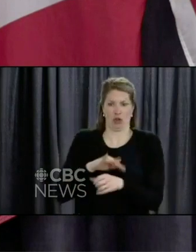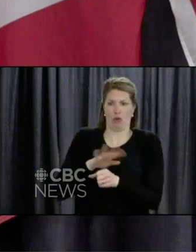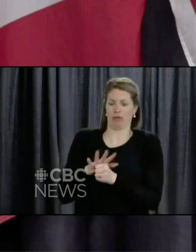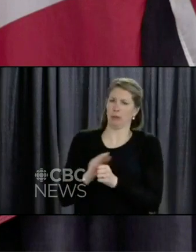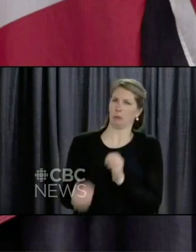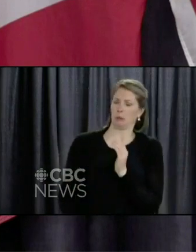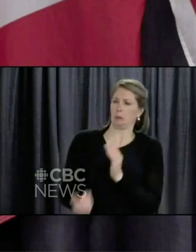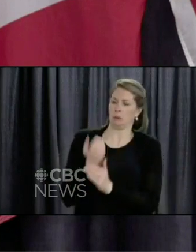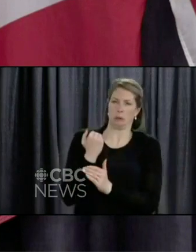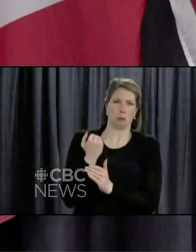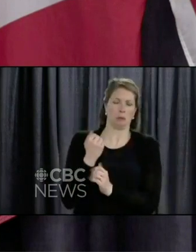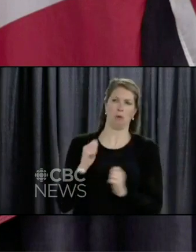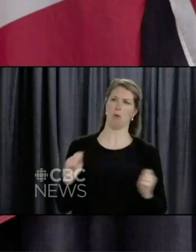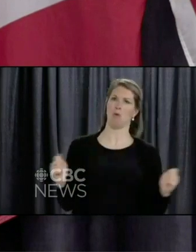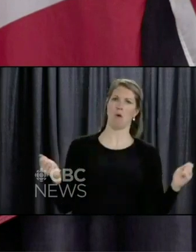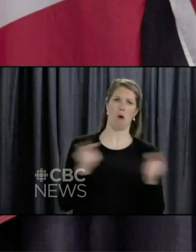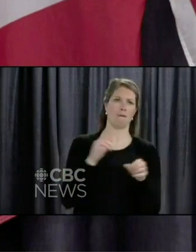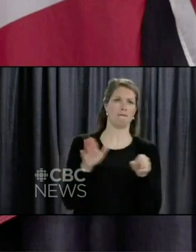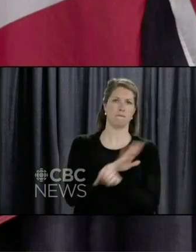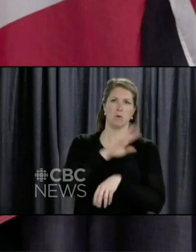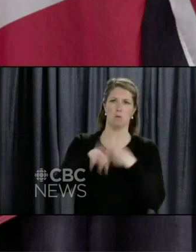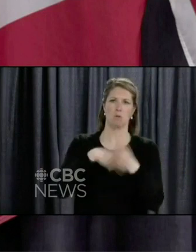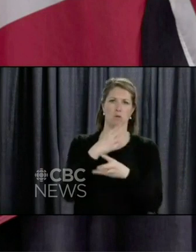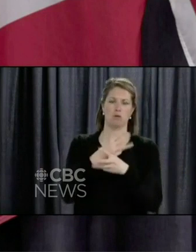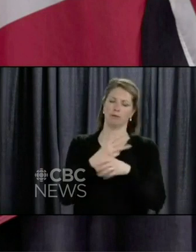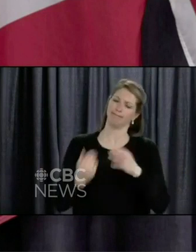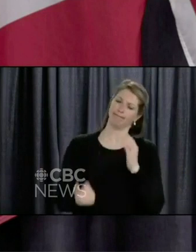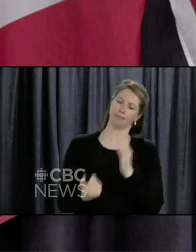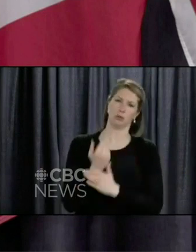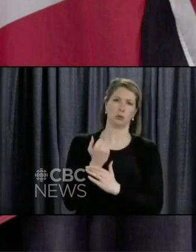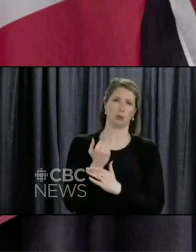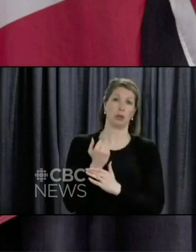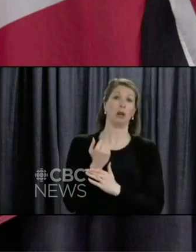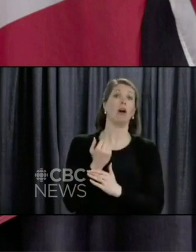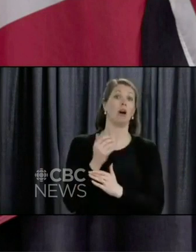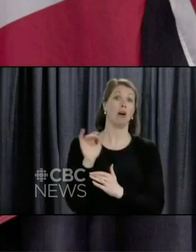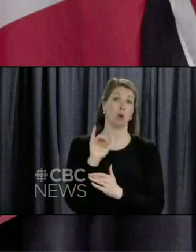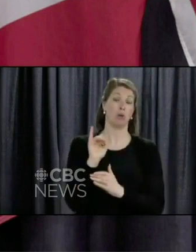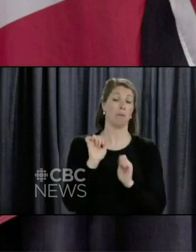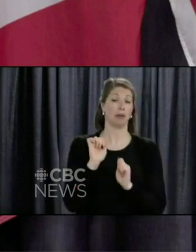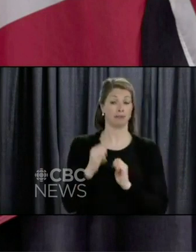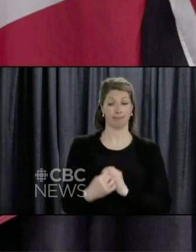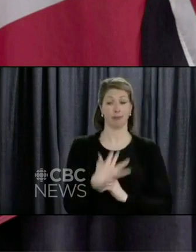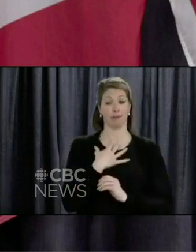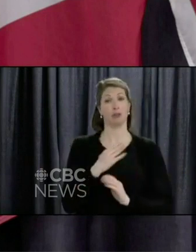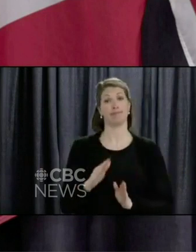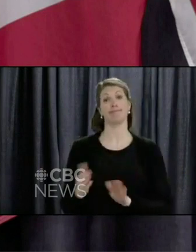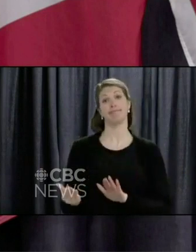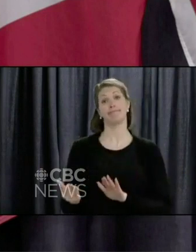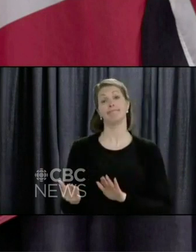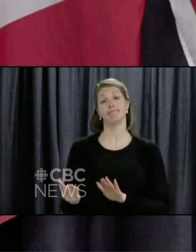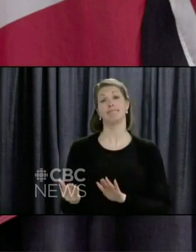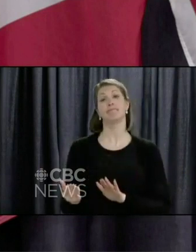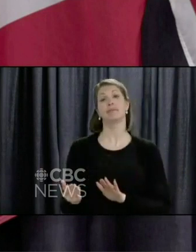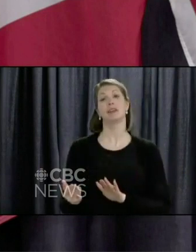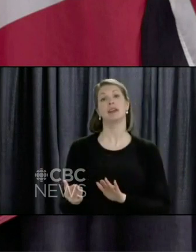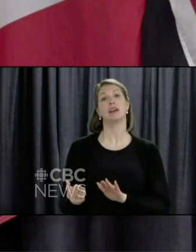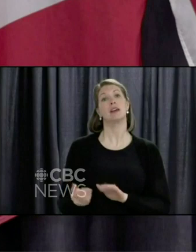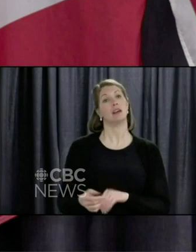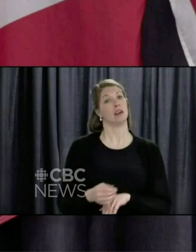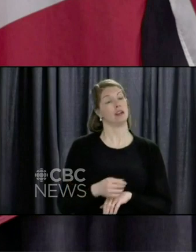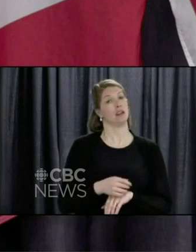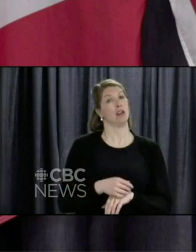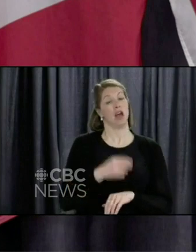And for some, it is quite a deadly condition. So the science evolves almost weekly